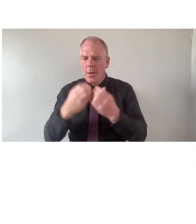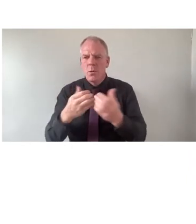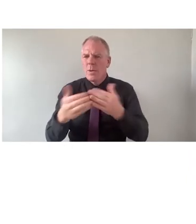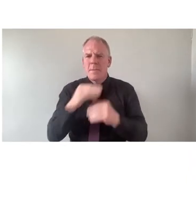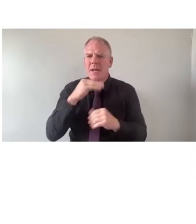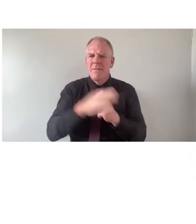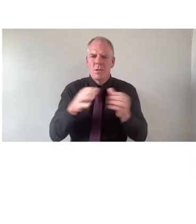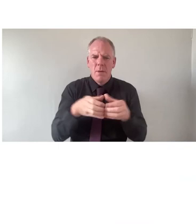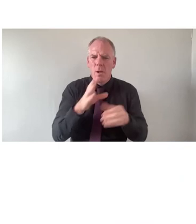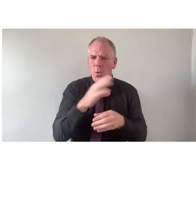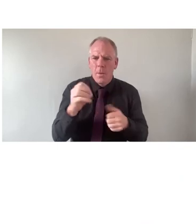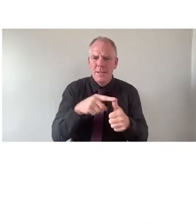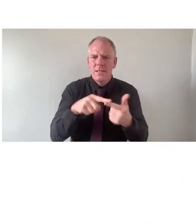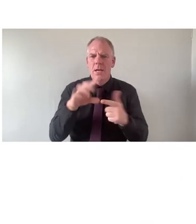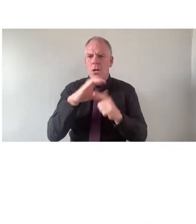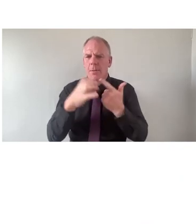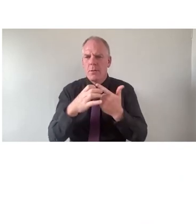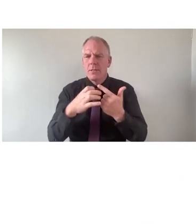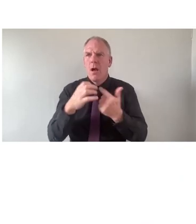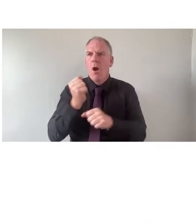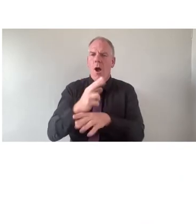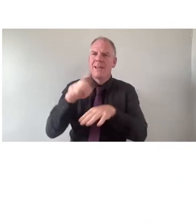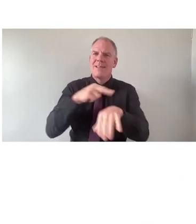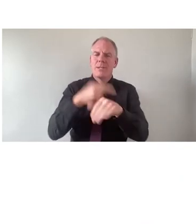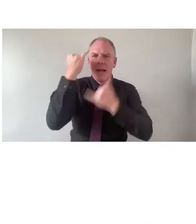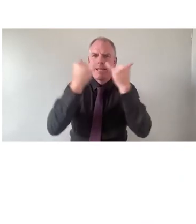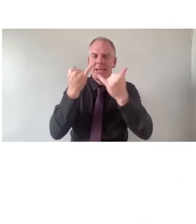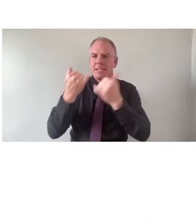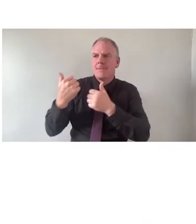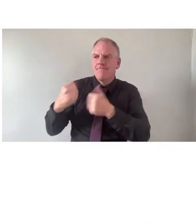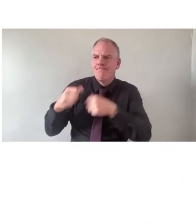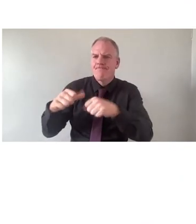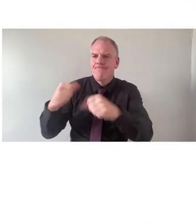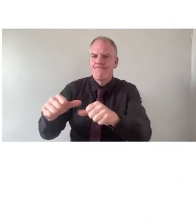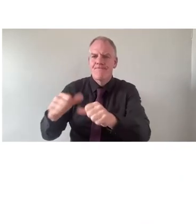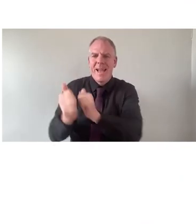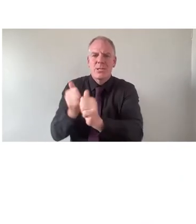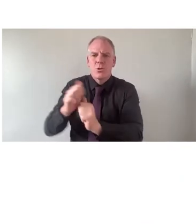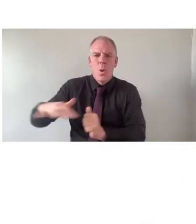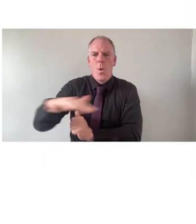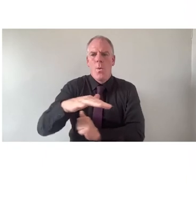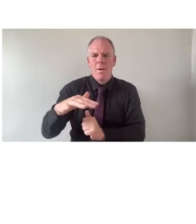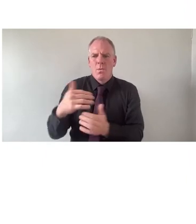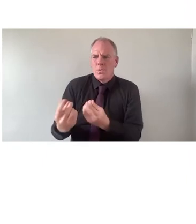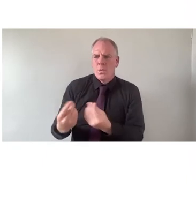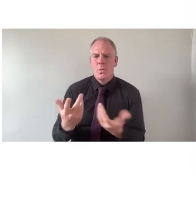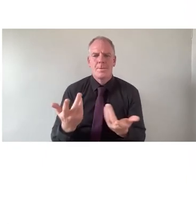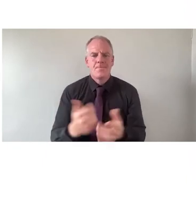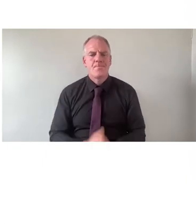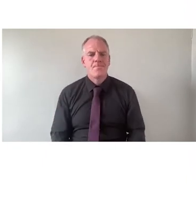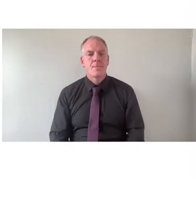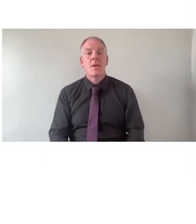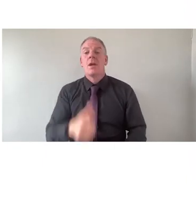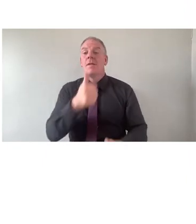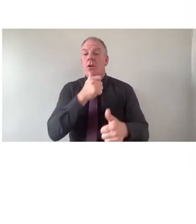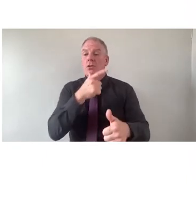we translate all of these national initiatives into concrete local action in the field. And so first point I